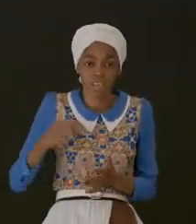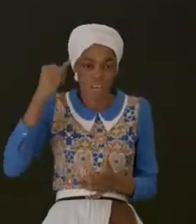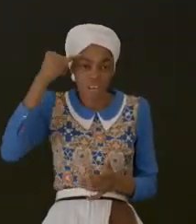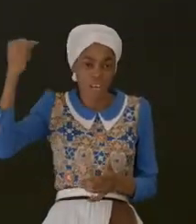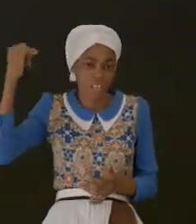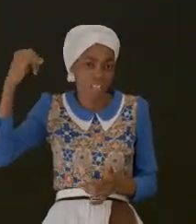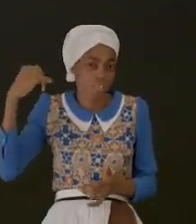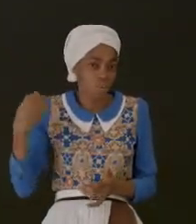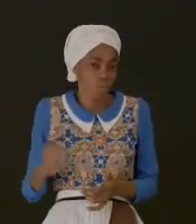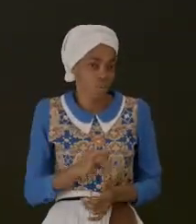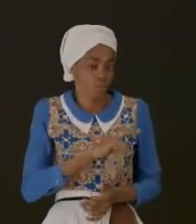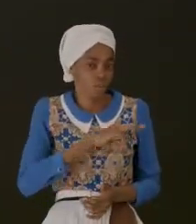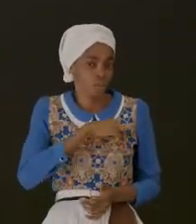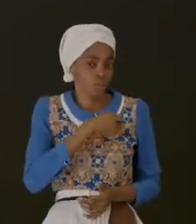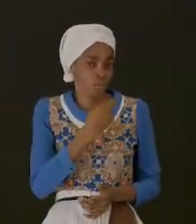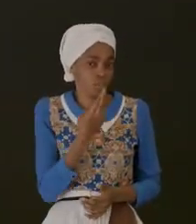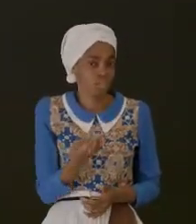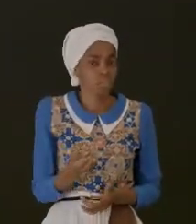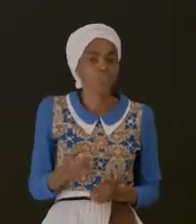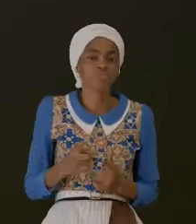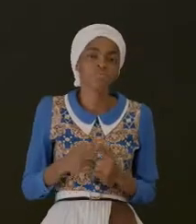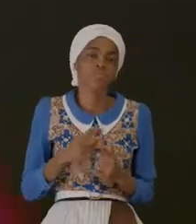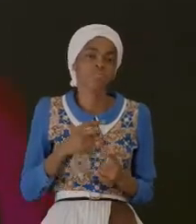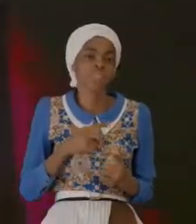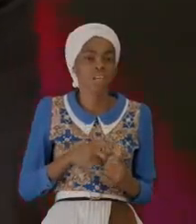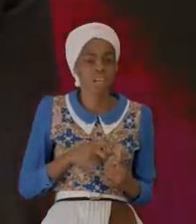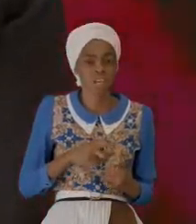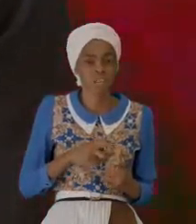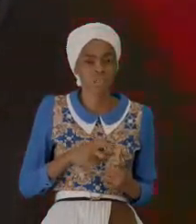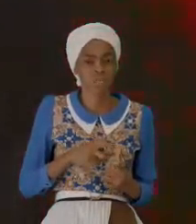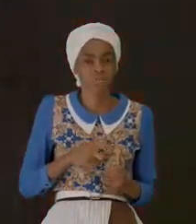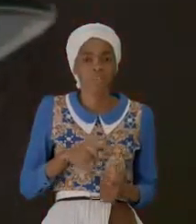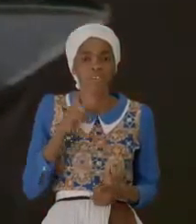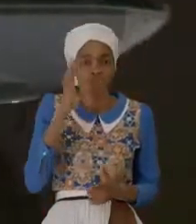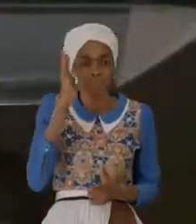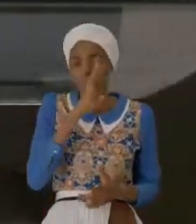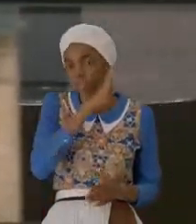religion then foreign